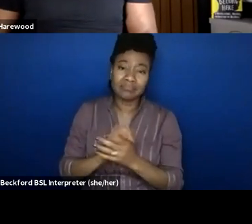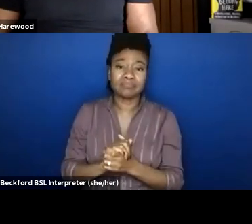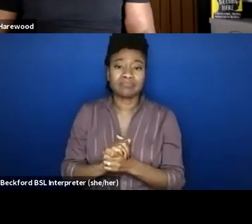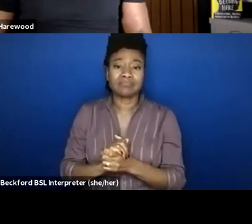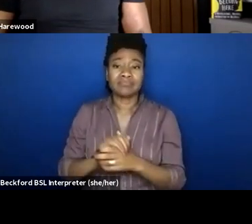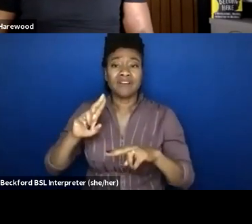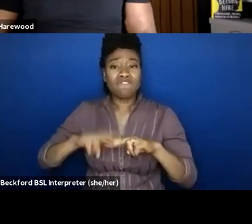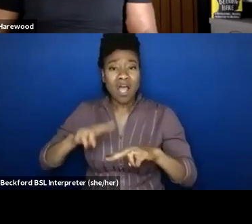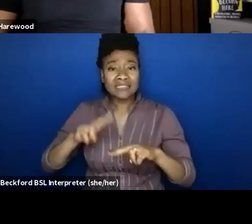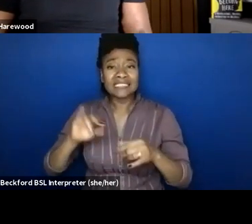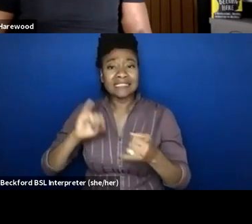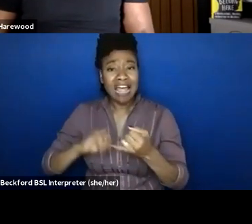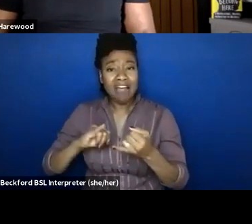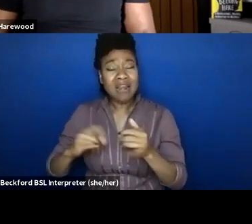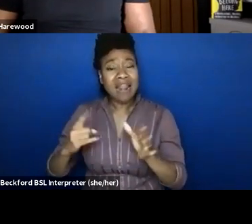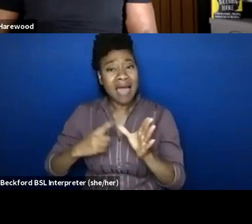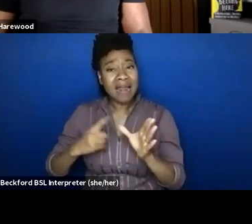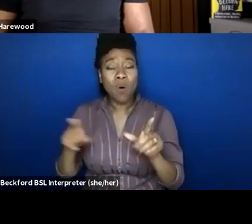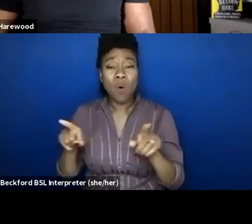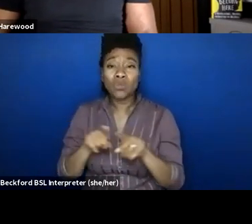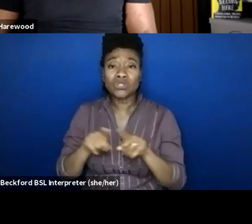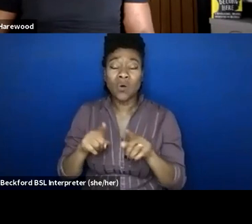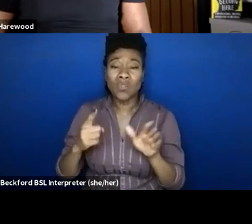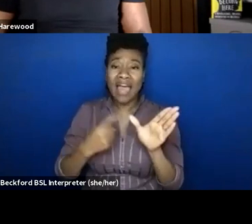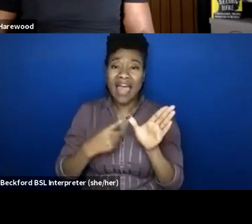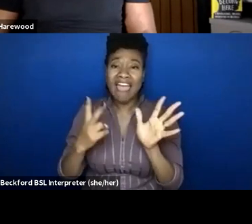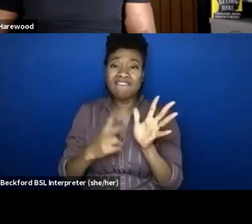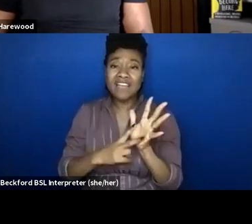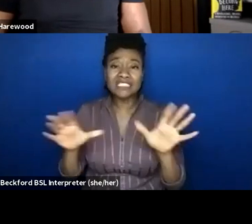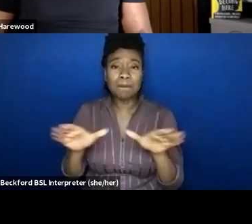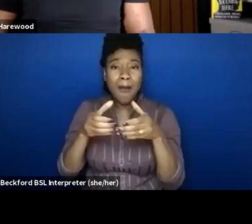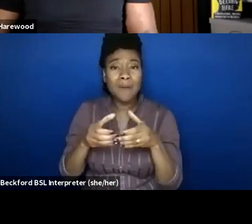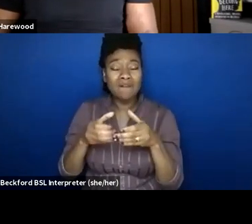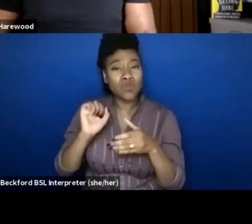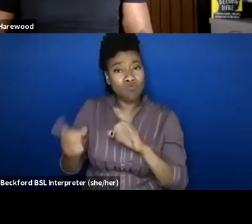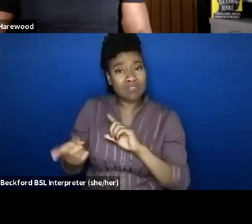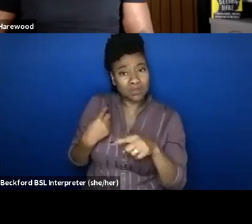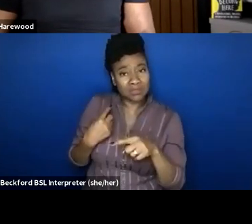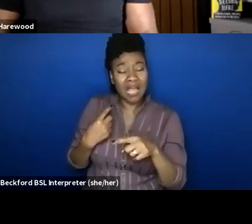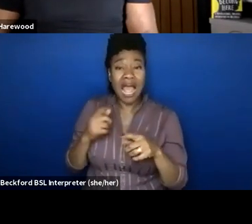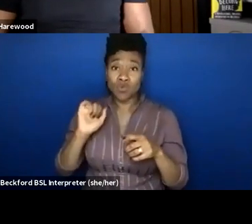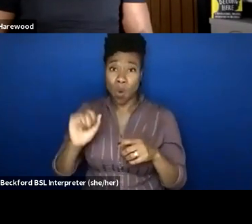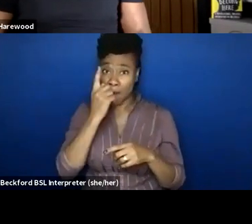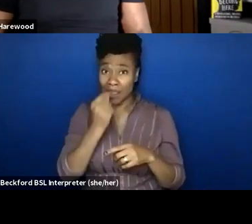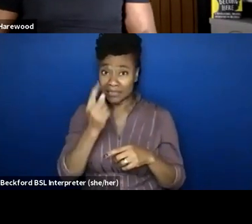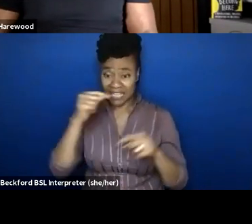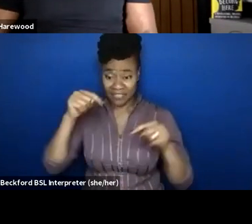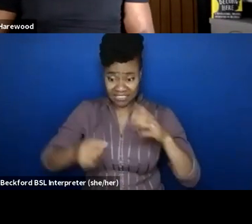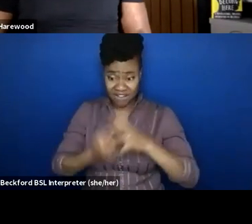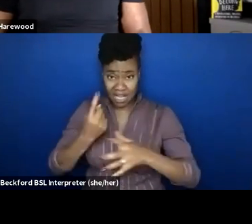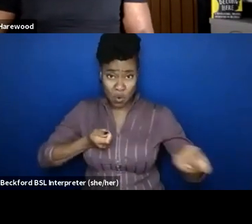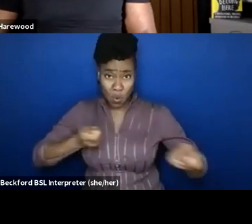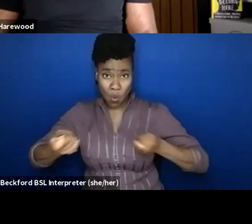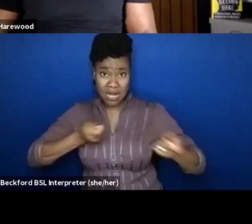Sarah and Anna, and Rob in the AV department, for your incredible responsiveness and ability to coordinate this event how you